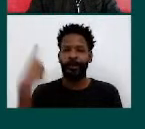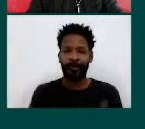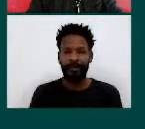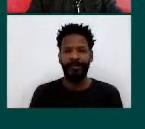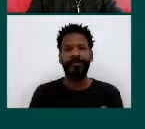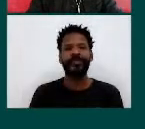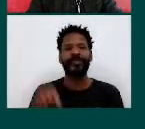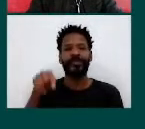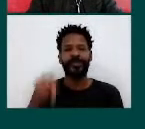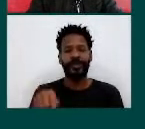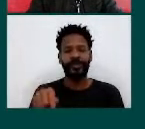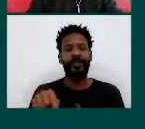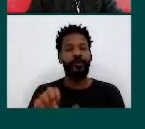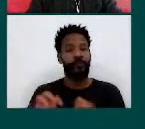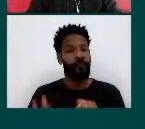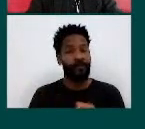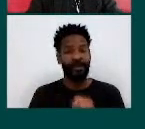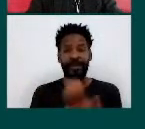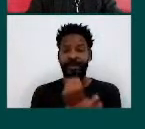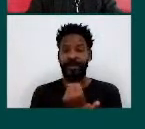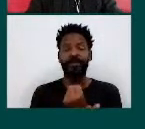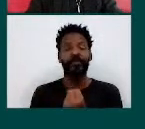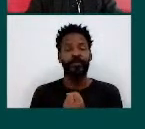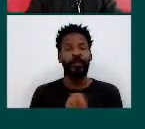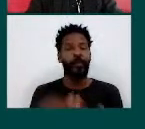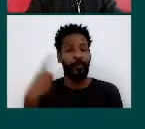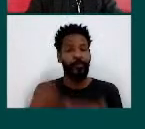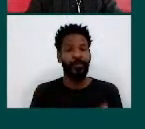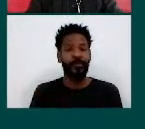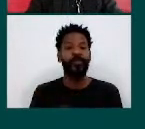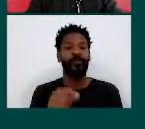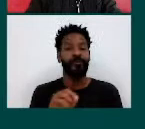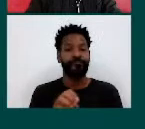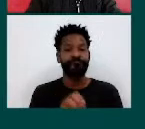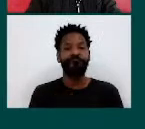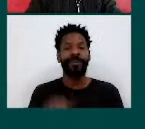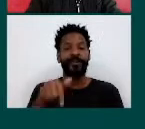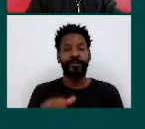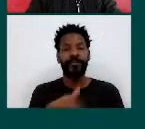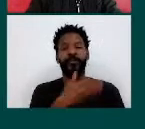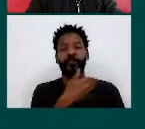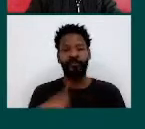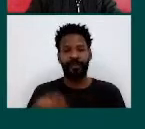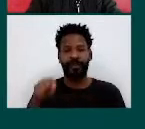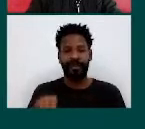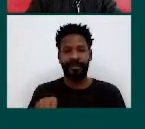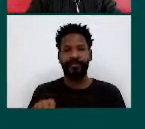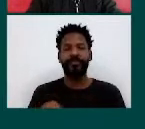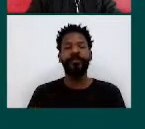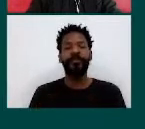state of Minas Gerais was the first one to sign an agreement with a British